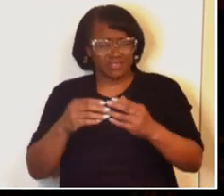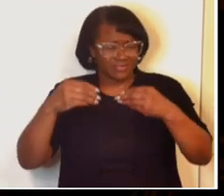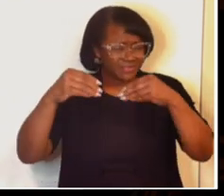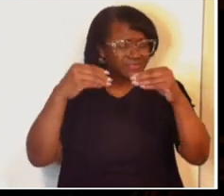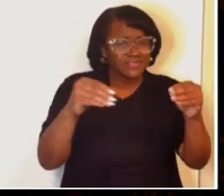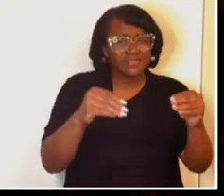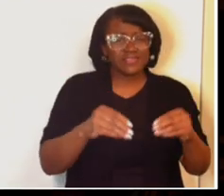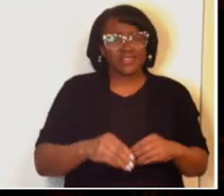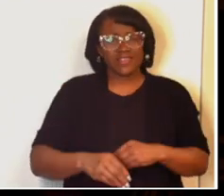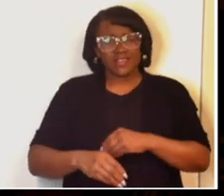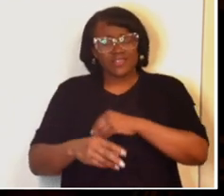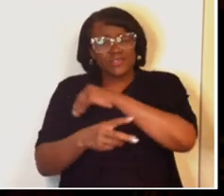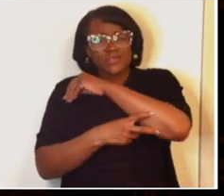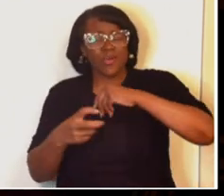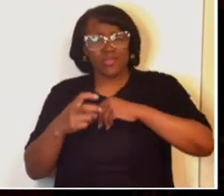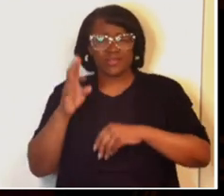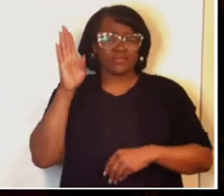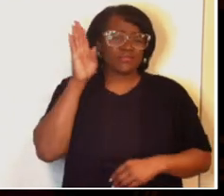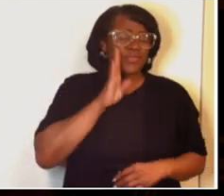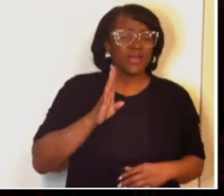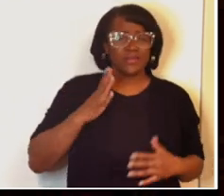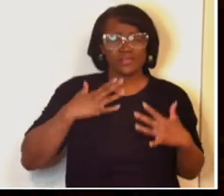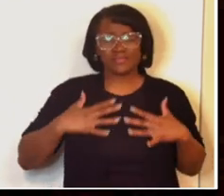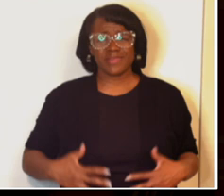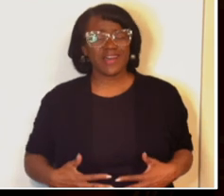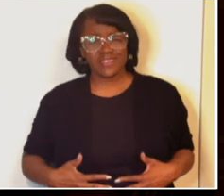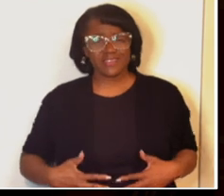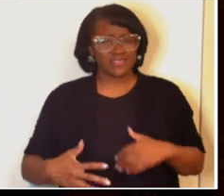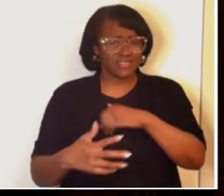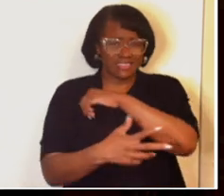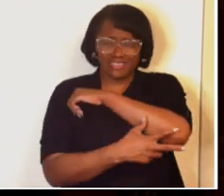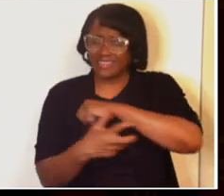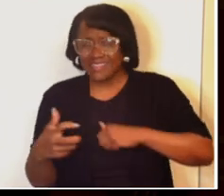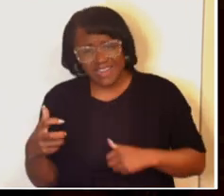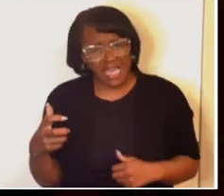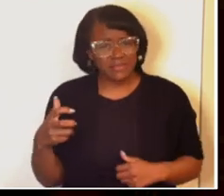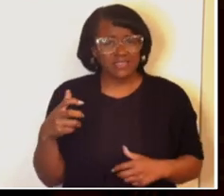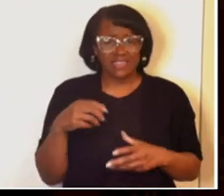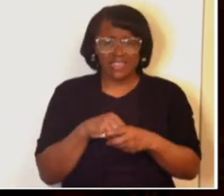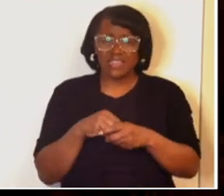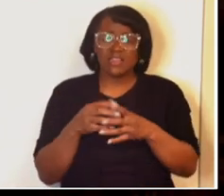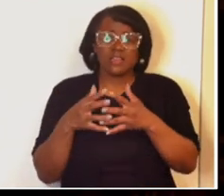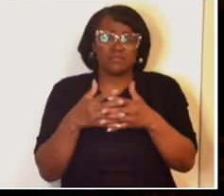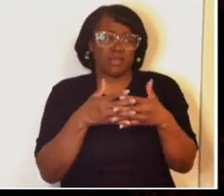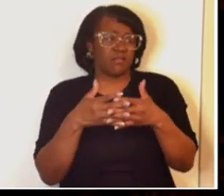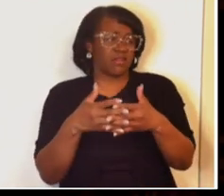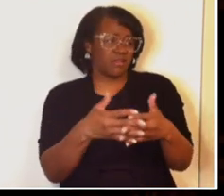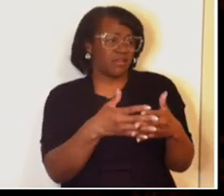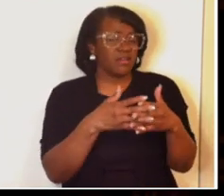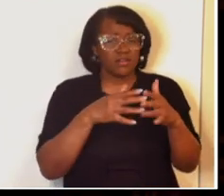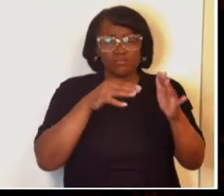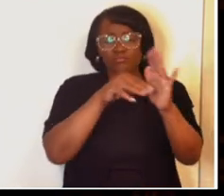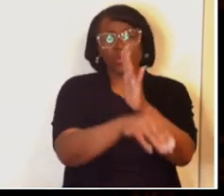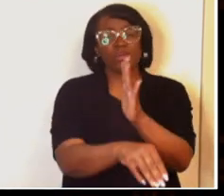bodies, kidnapped in America, murdered for profit.